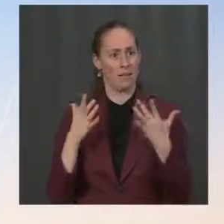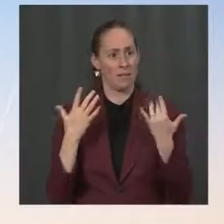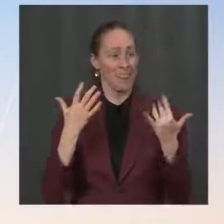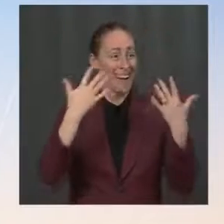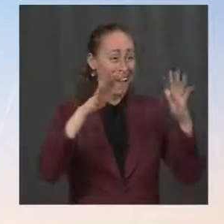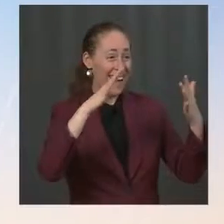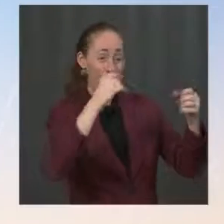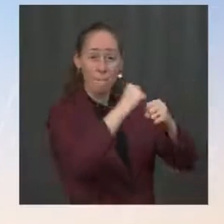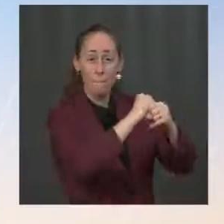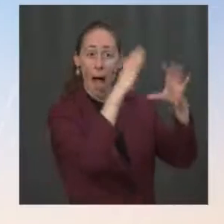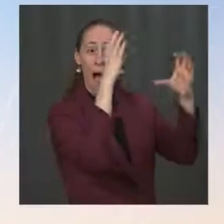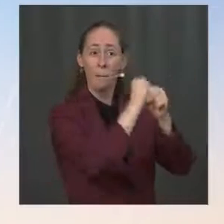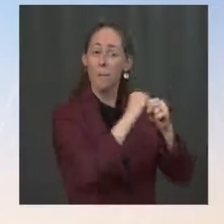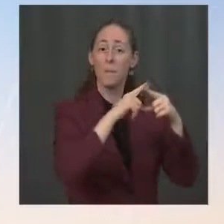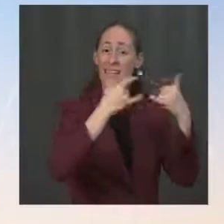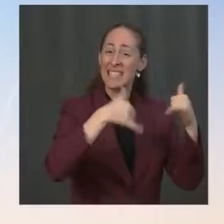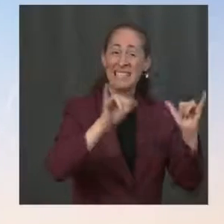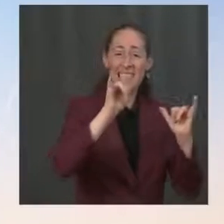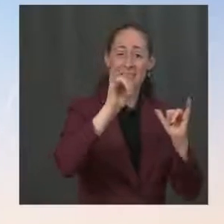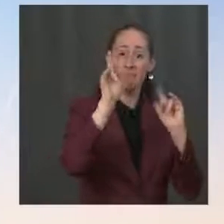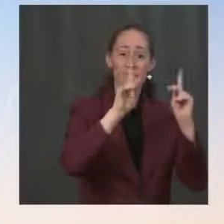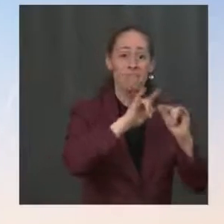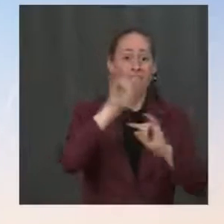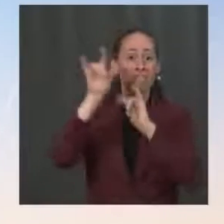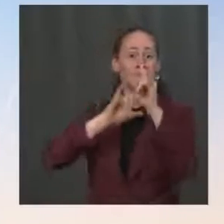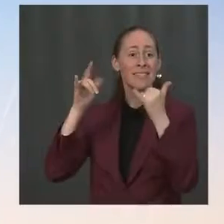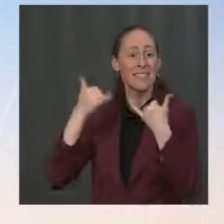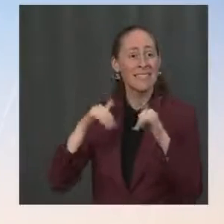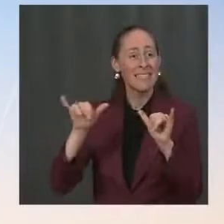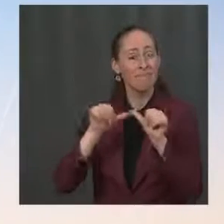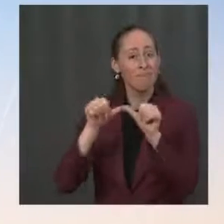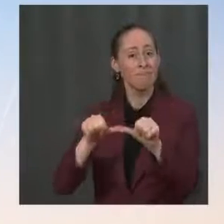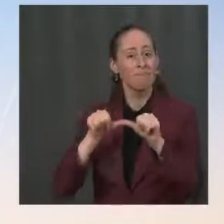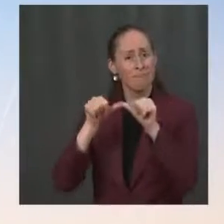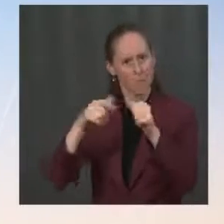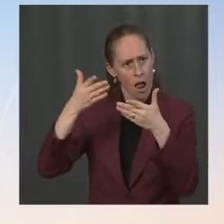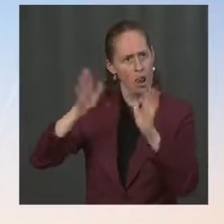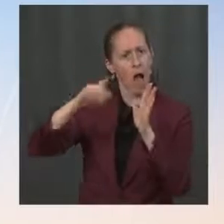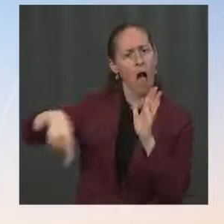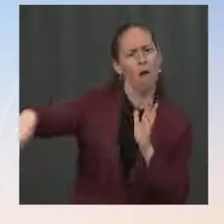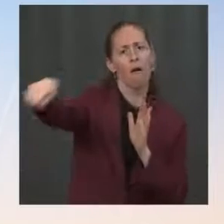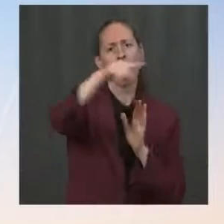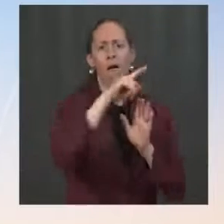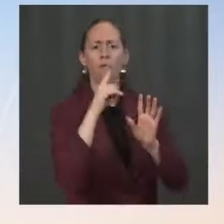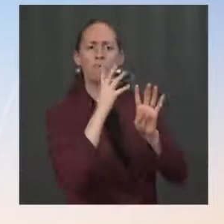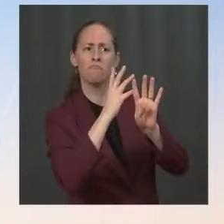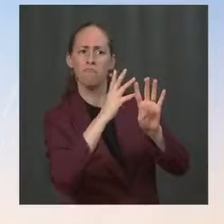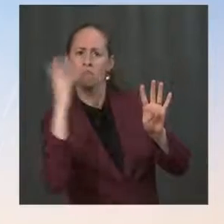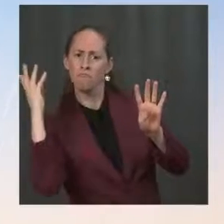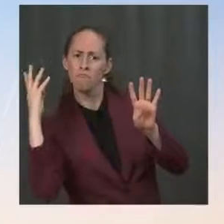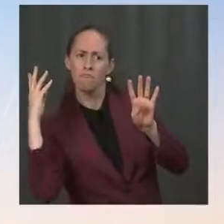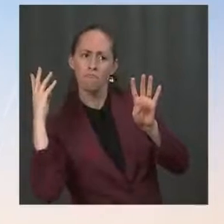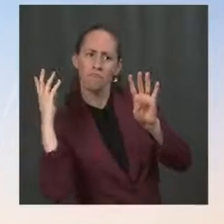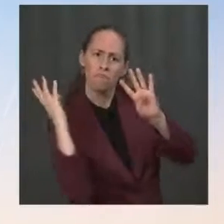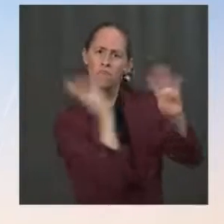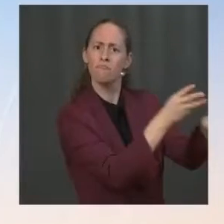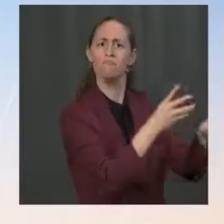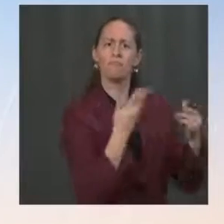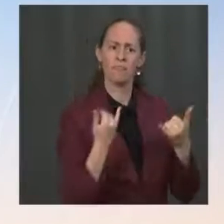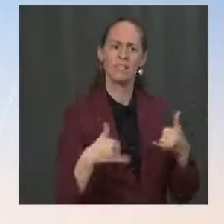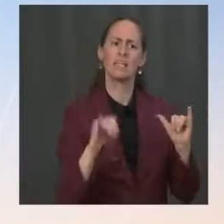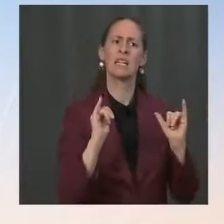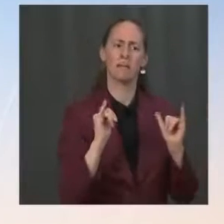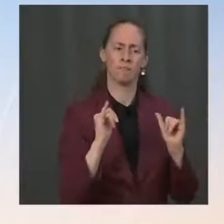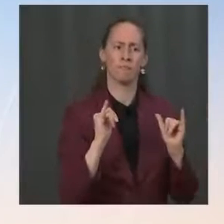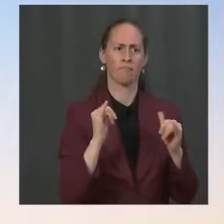happening. Those are individuals who were let through gates, who were let onto planes, and got us well over 100,000 people who have been evacuated. Again,